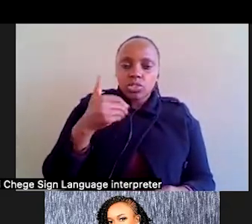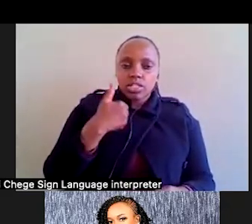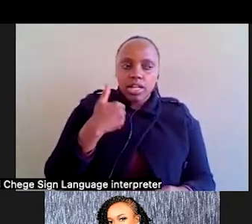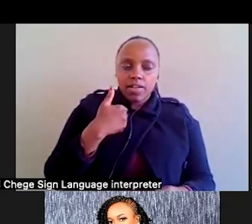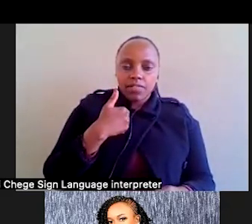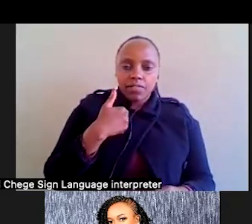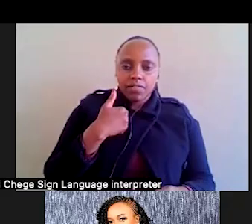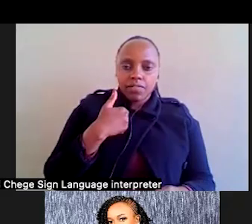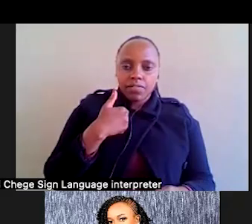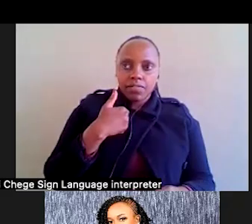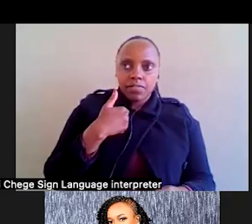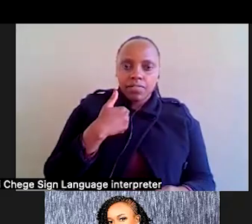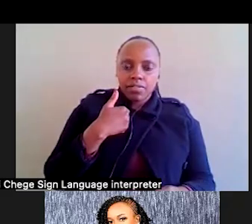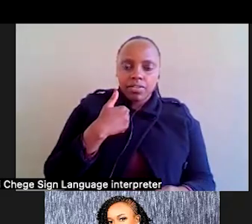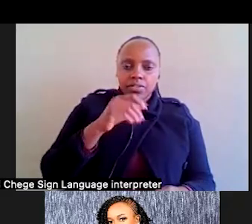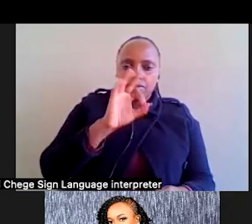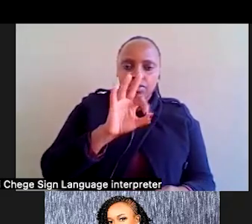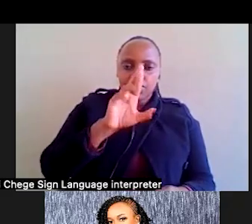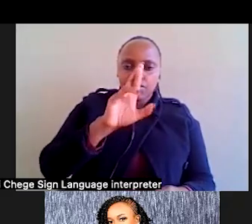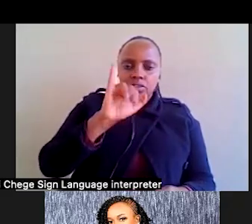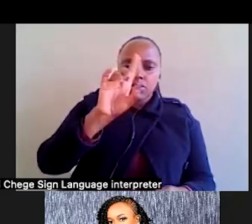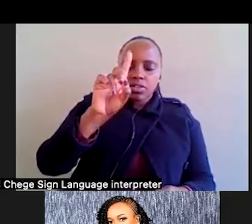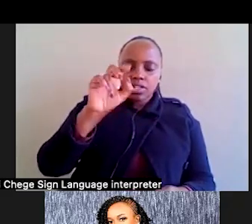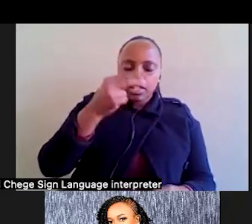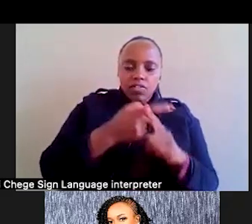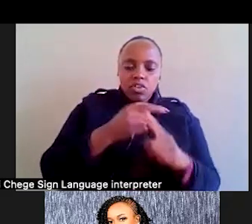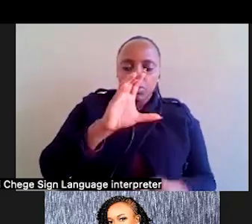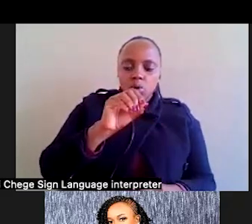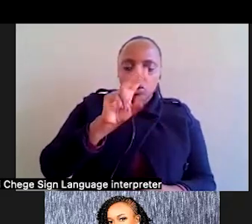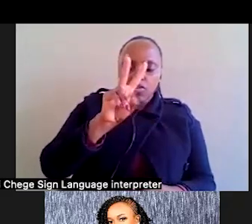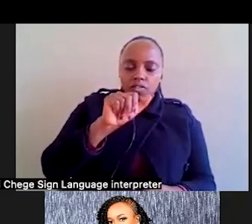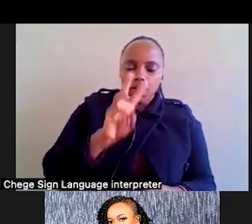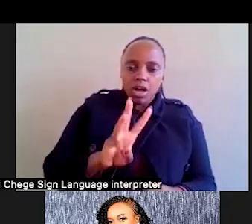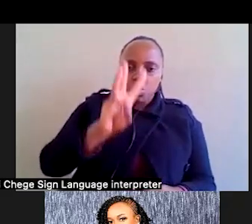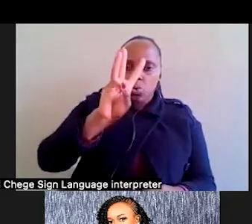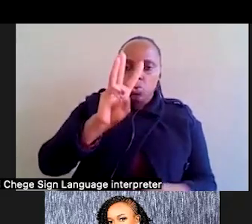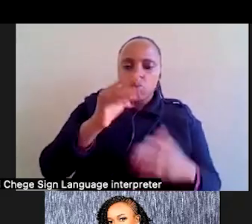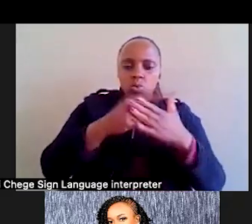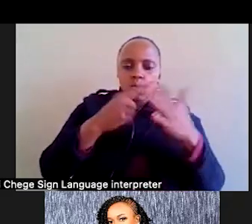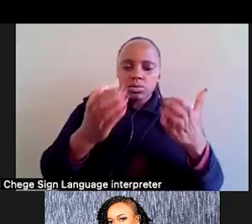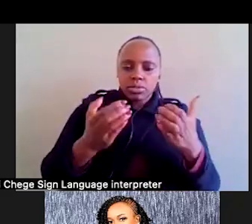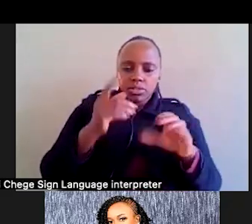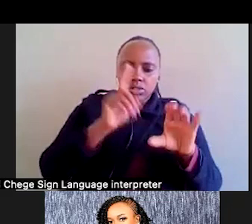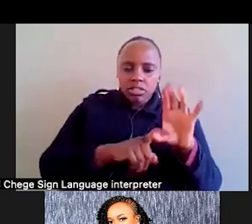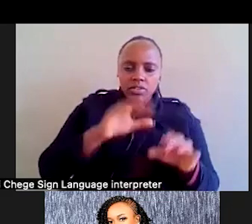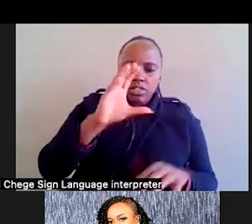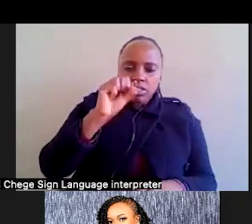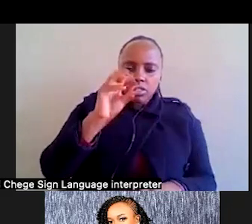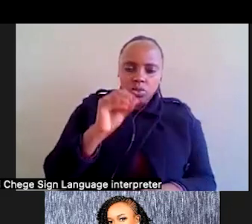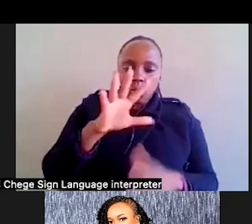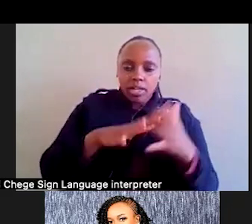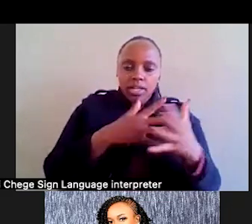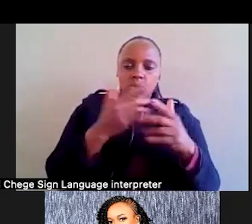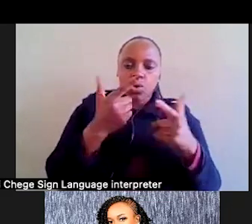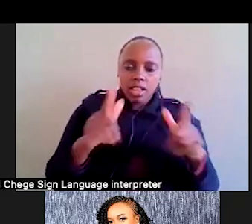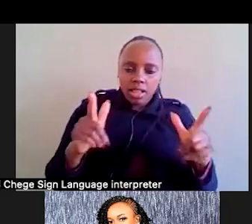to Frida of Koval of what are the requirements to join the CSO network? Kindly